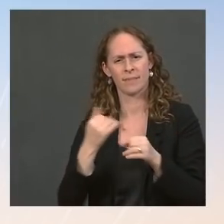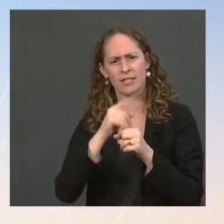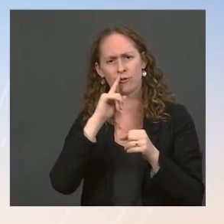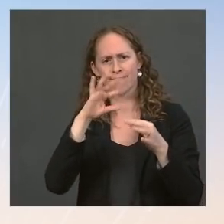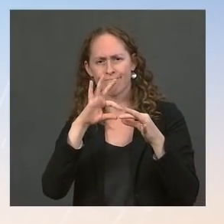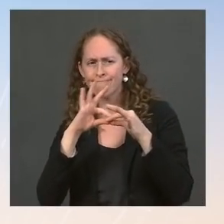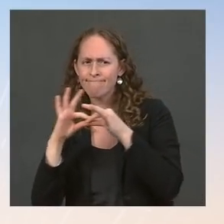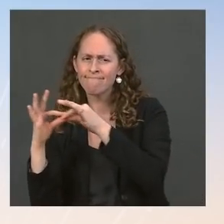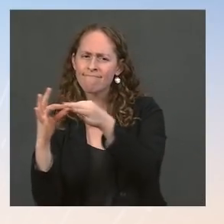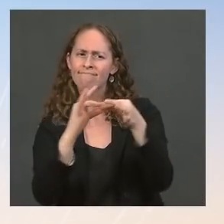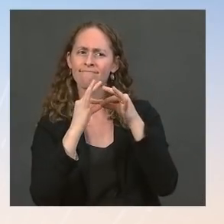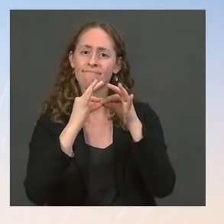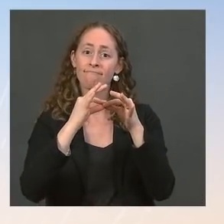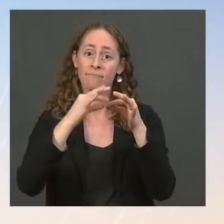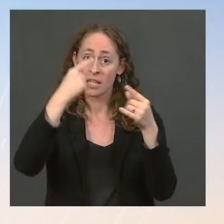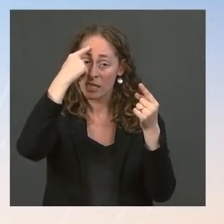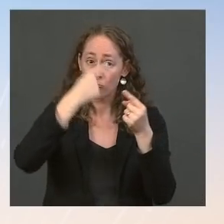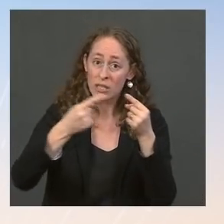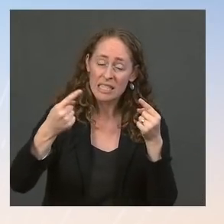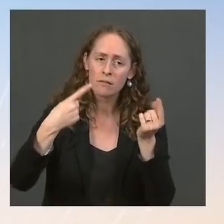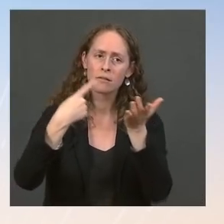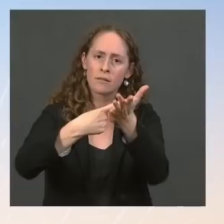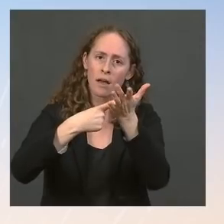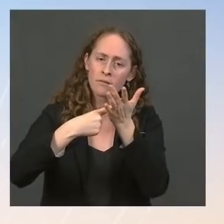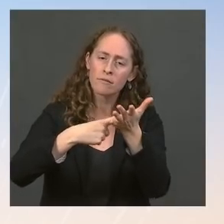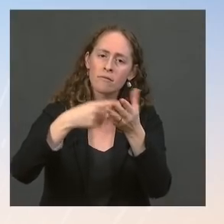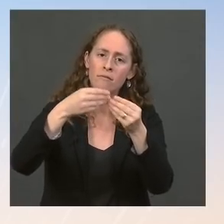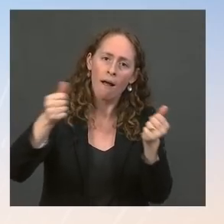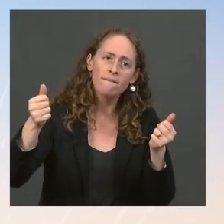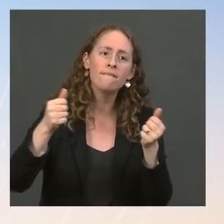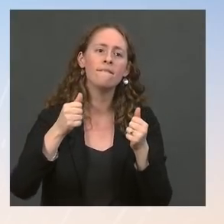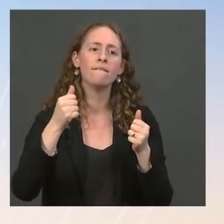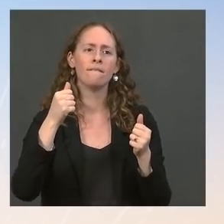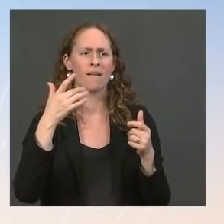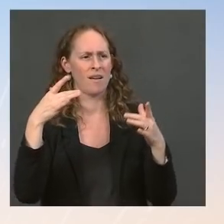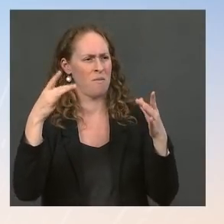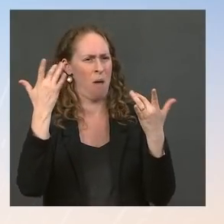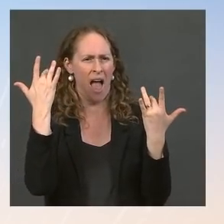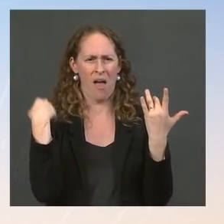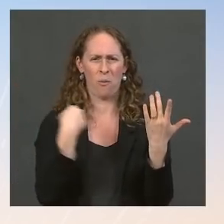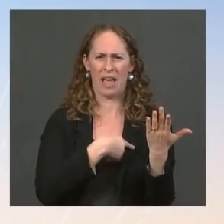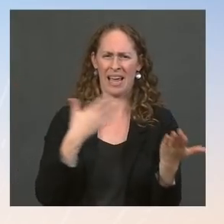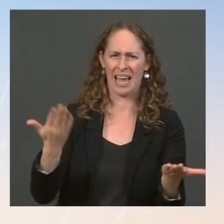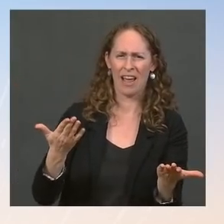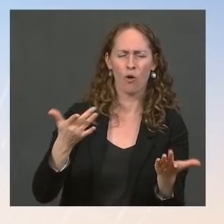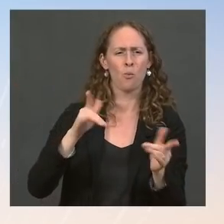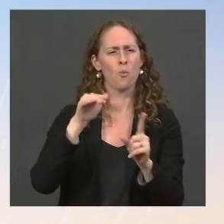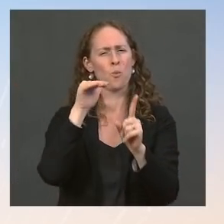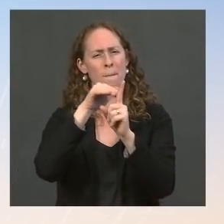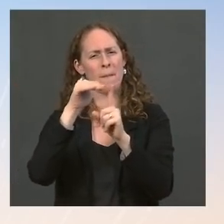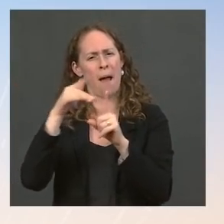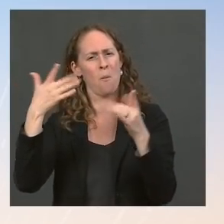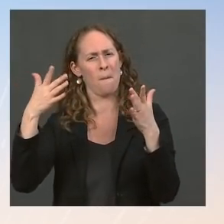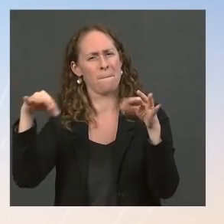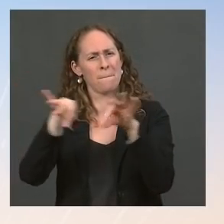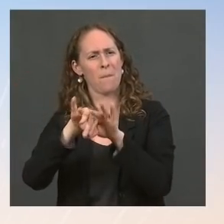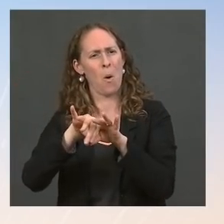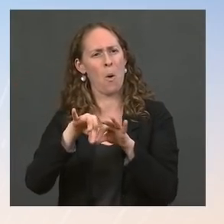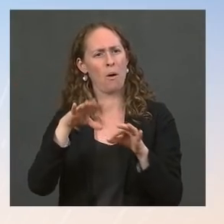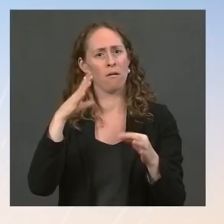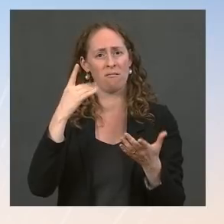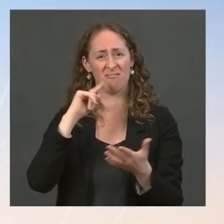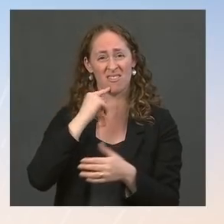resolving disagreements, reminding people of what's at stake here, what we're trying to do here, which is address the climate crisis,